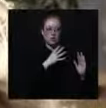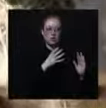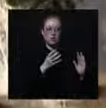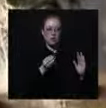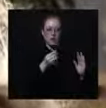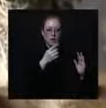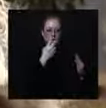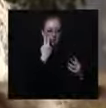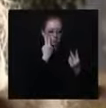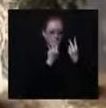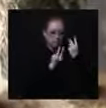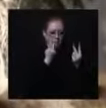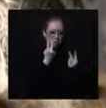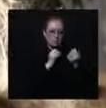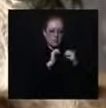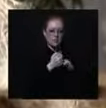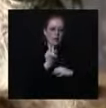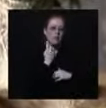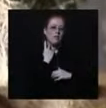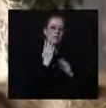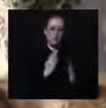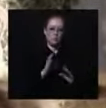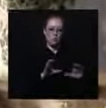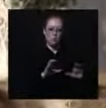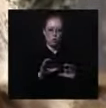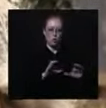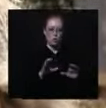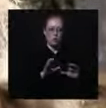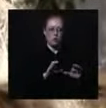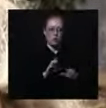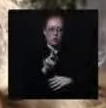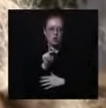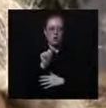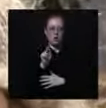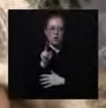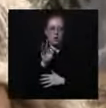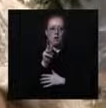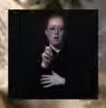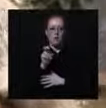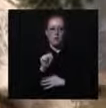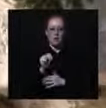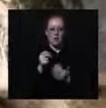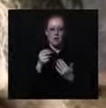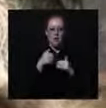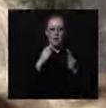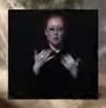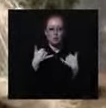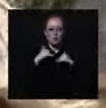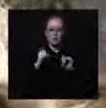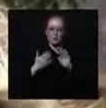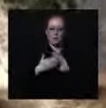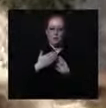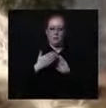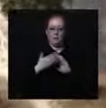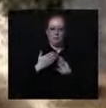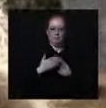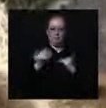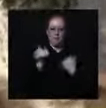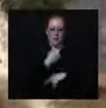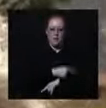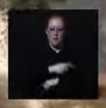how the victim was doing, the Kaufman House would still be in business today.